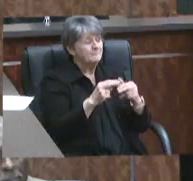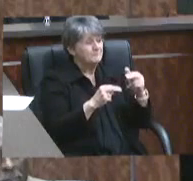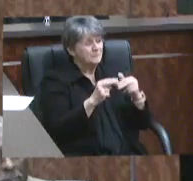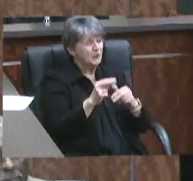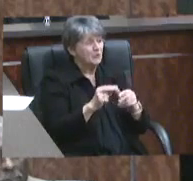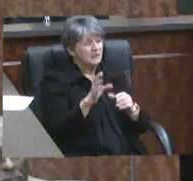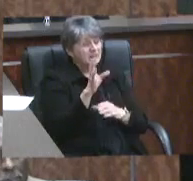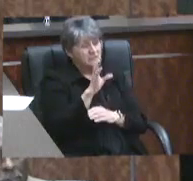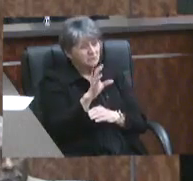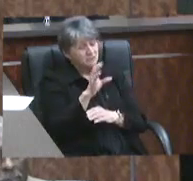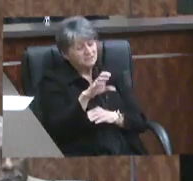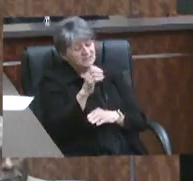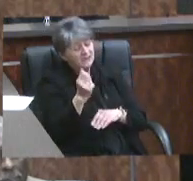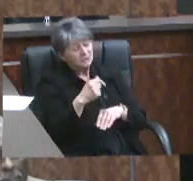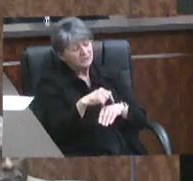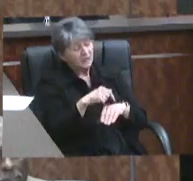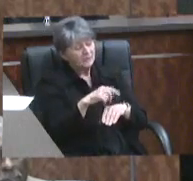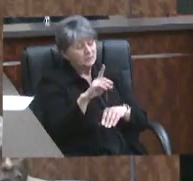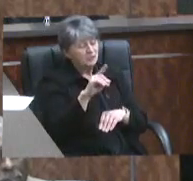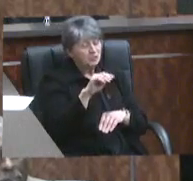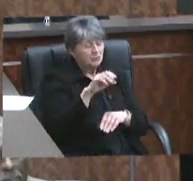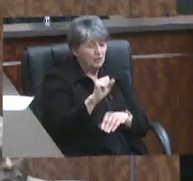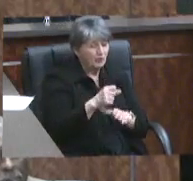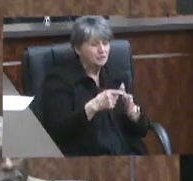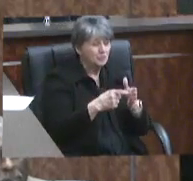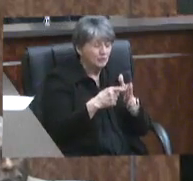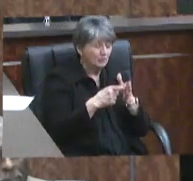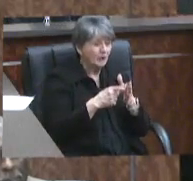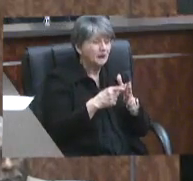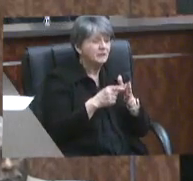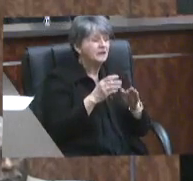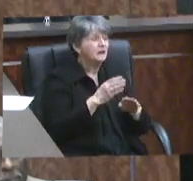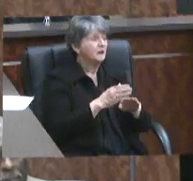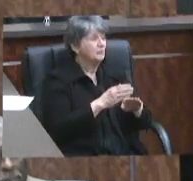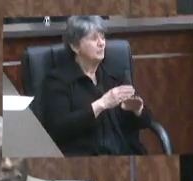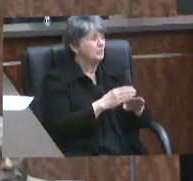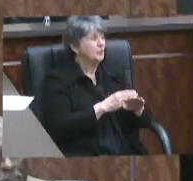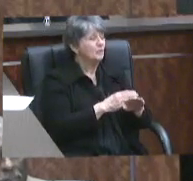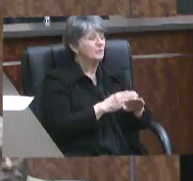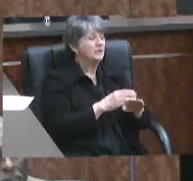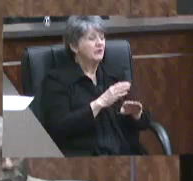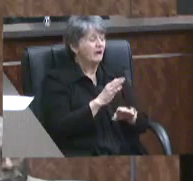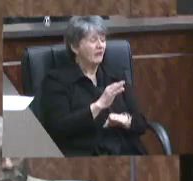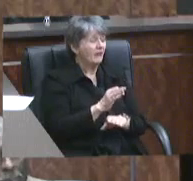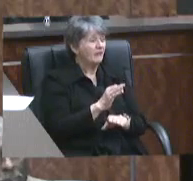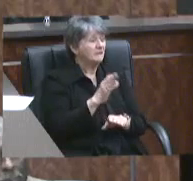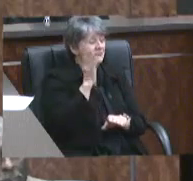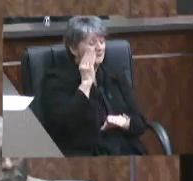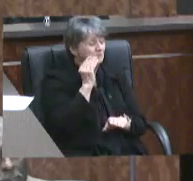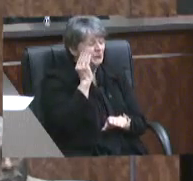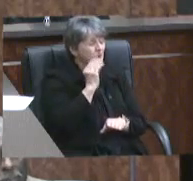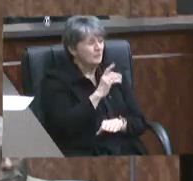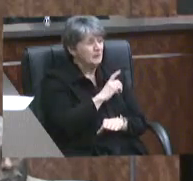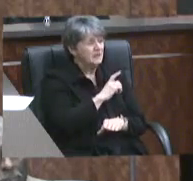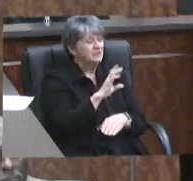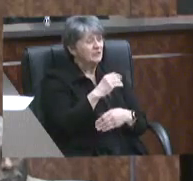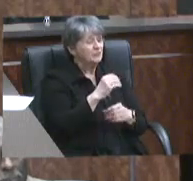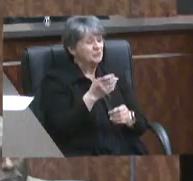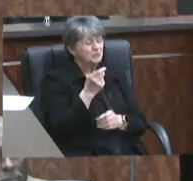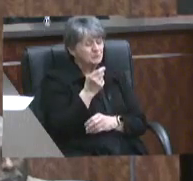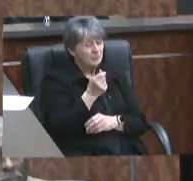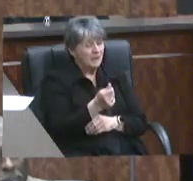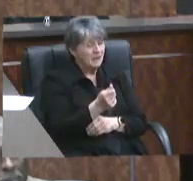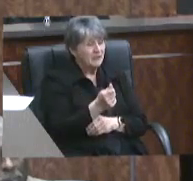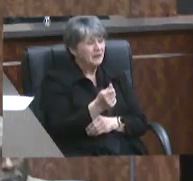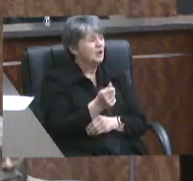needed. The approval of experienced police officer pay, as well as reimbursement of recruits